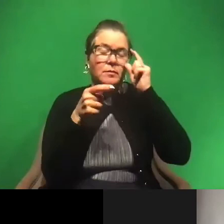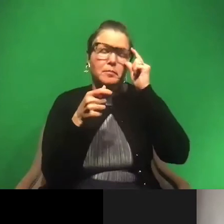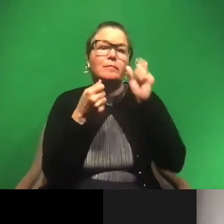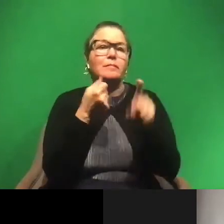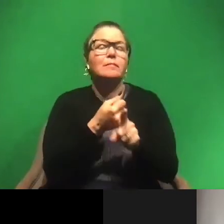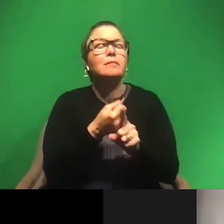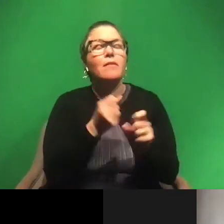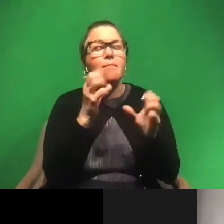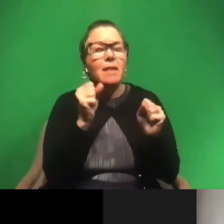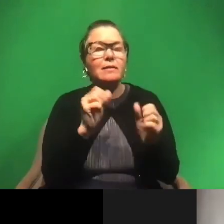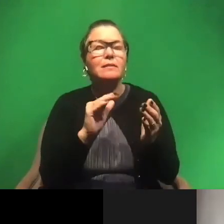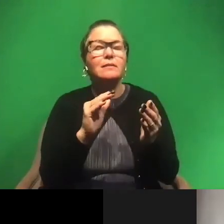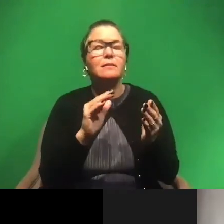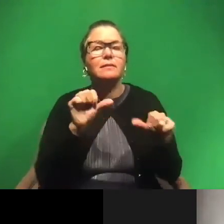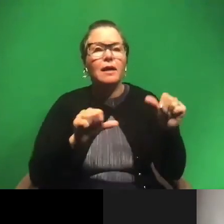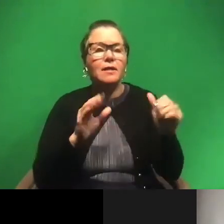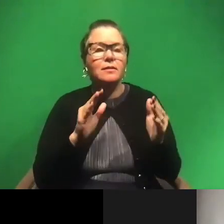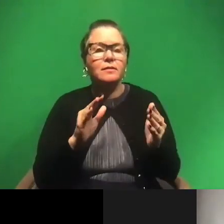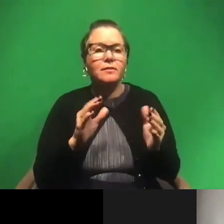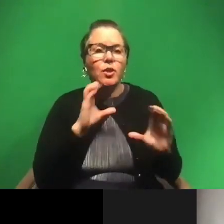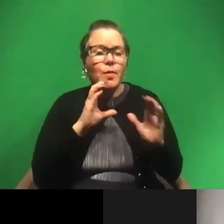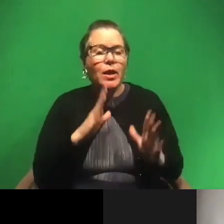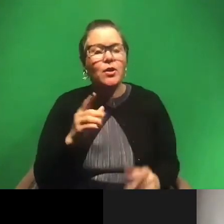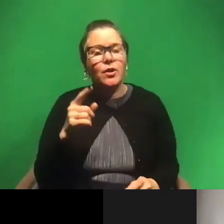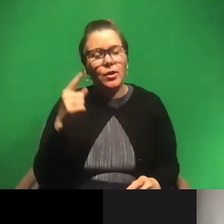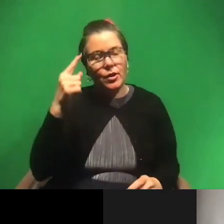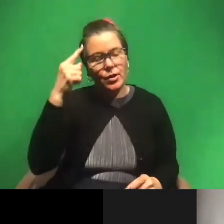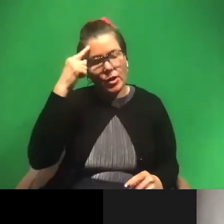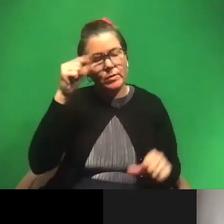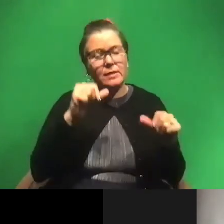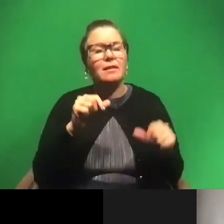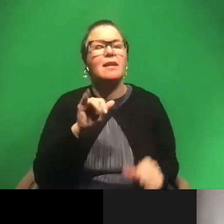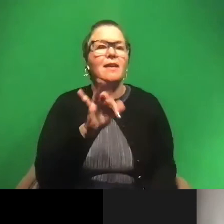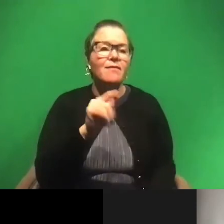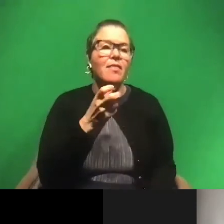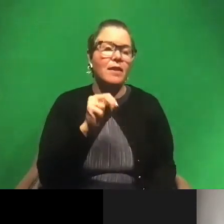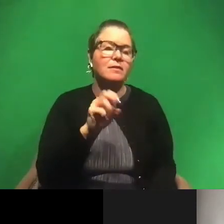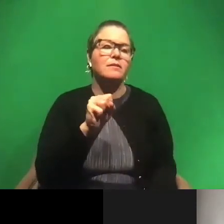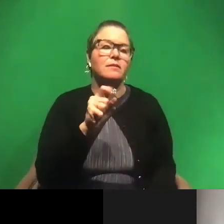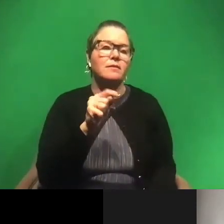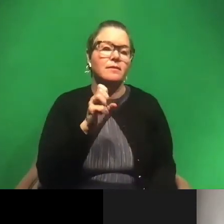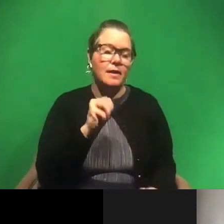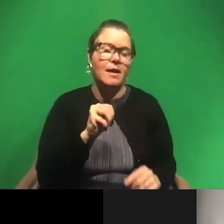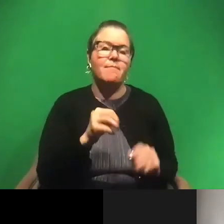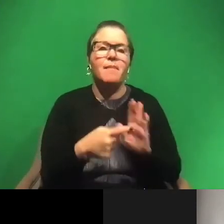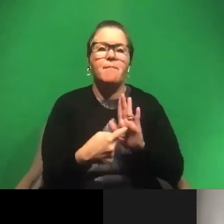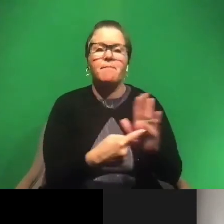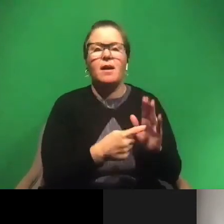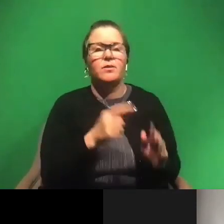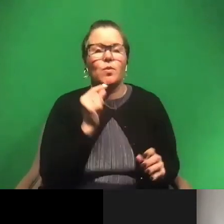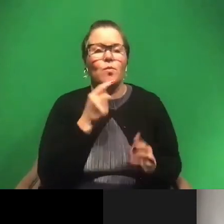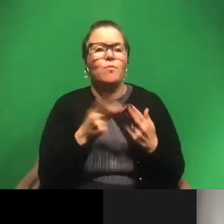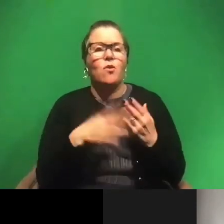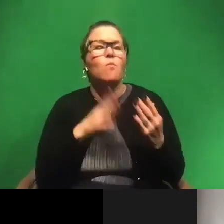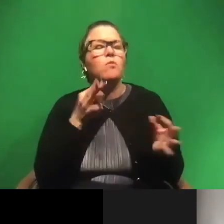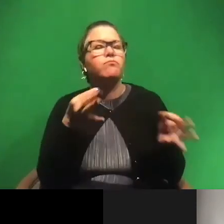science communicator. She's a neuroscientist, and she's an If-Then STEM ambassador, which is a very cool program that we'll hear more about